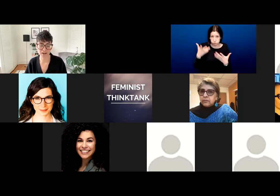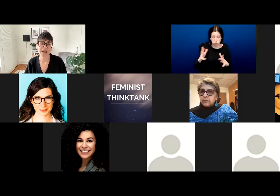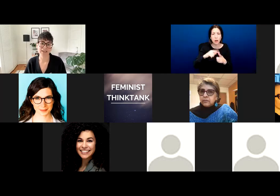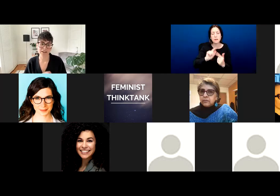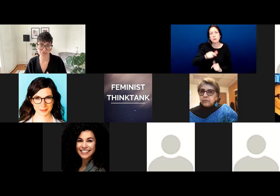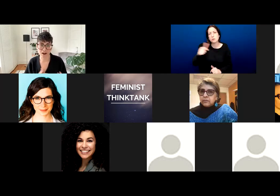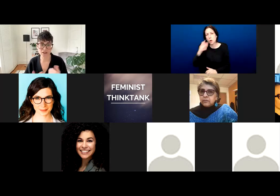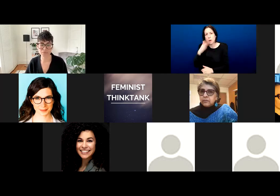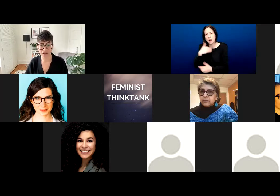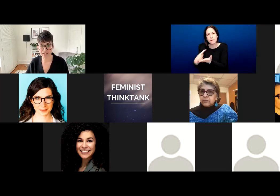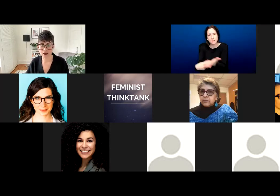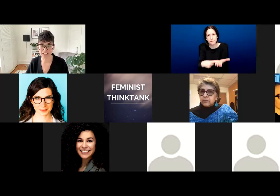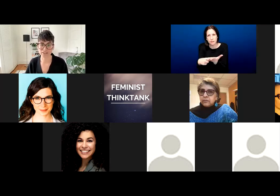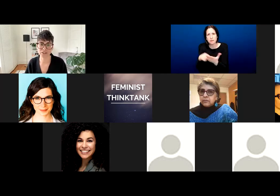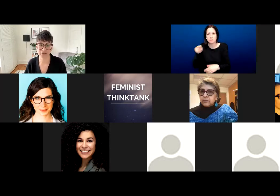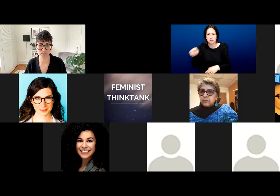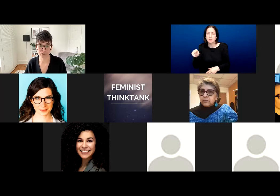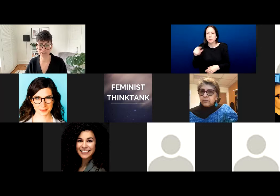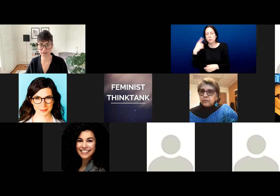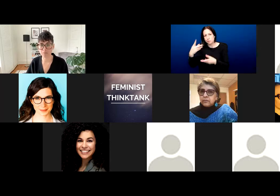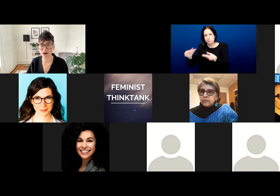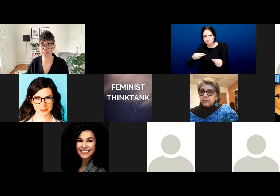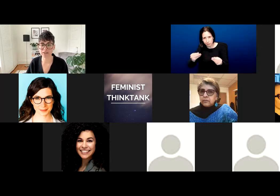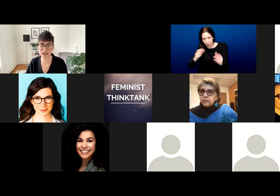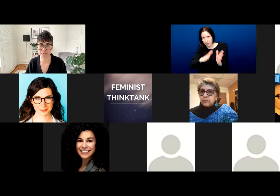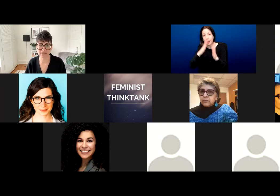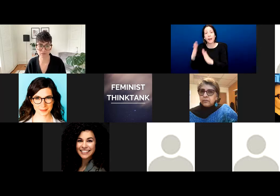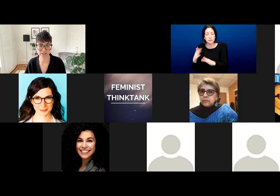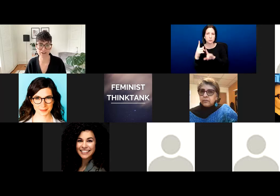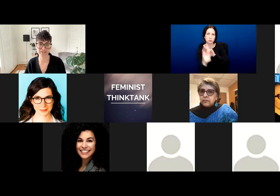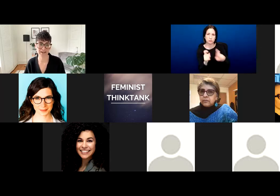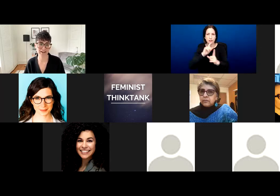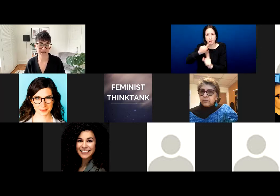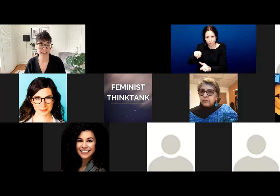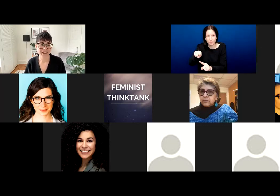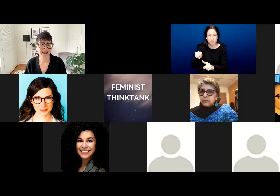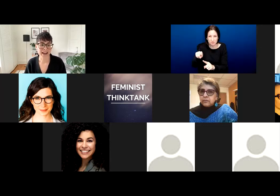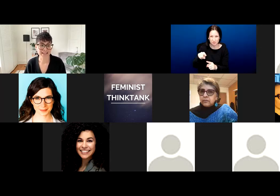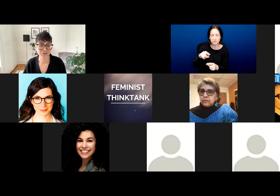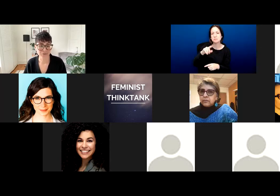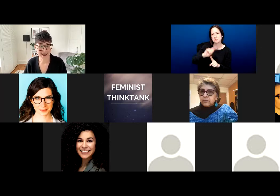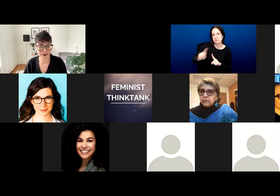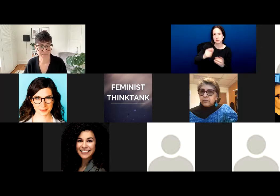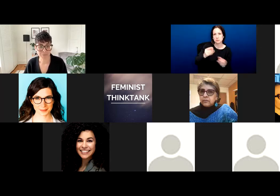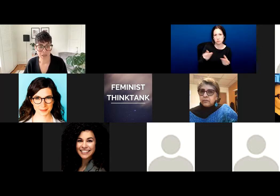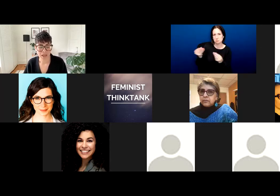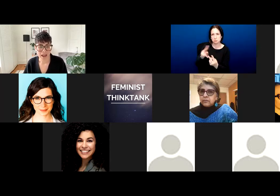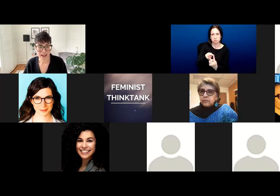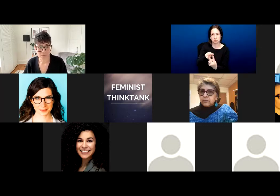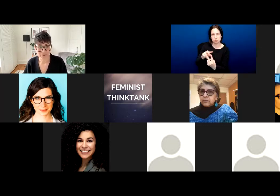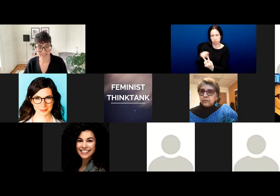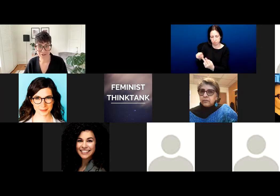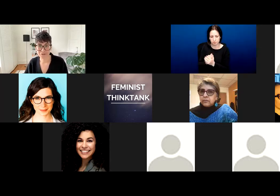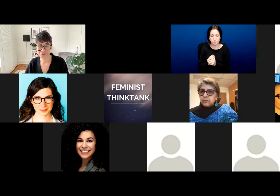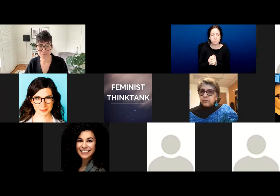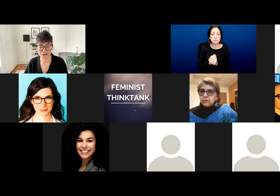MacArthur, and then followed by an audience Q&A portion moderated by Milena Radzikowska. And so now, I